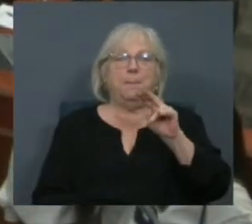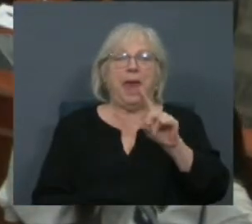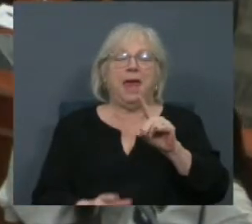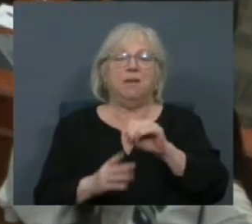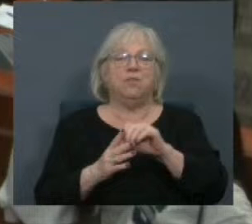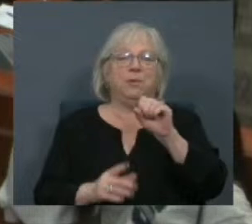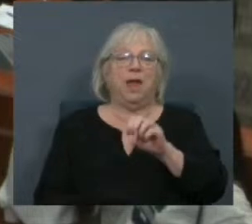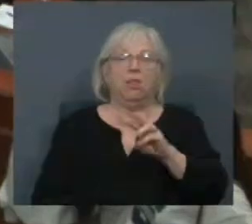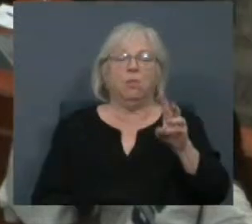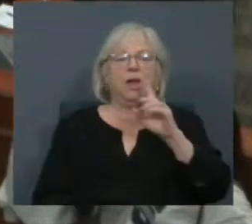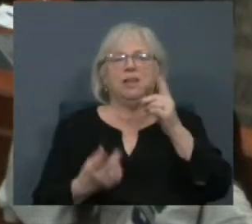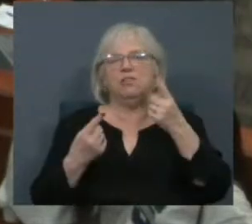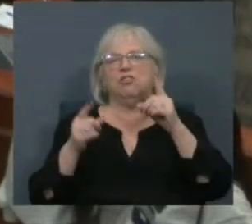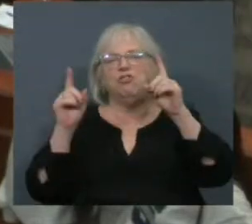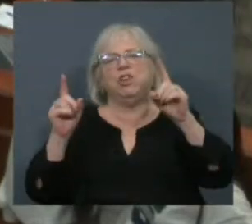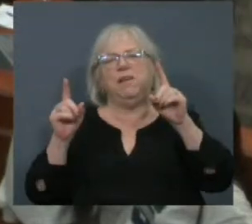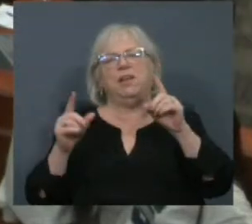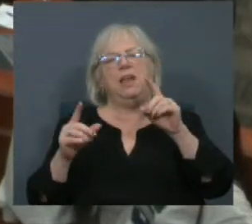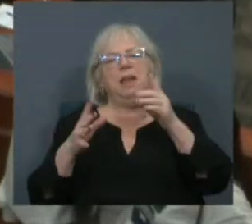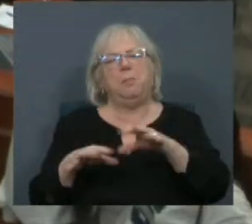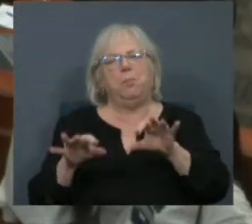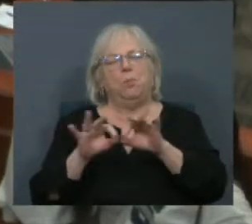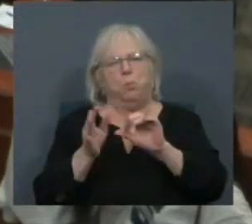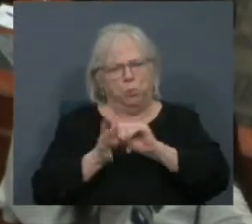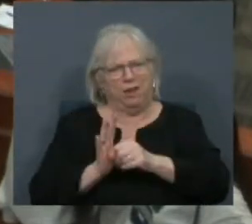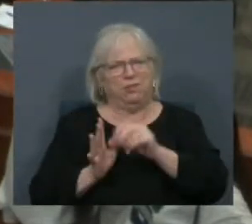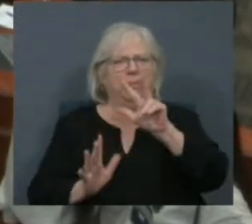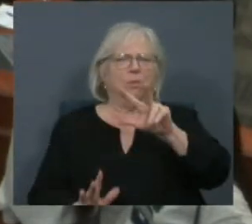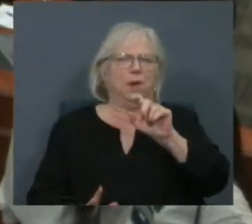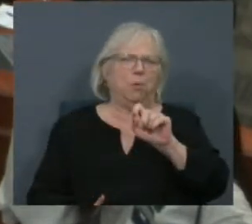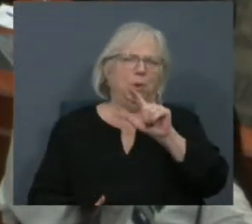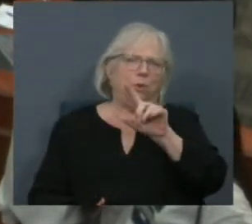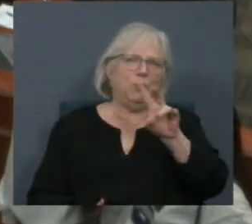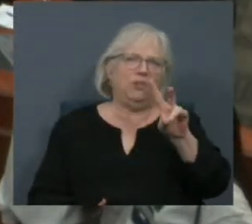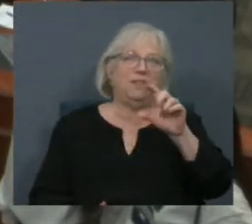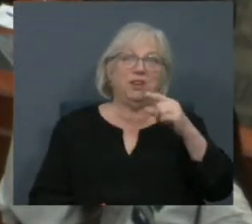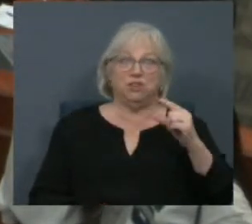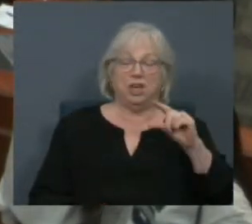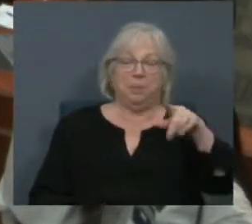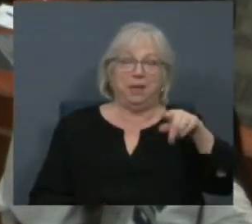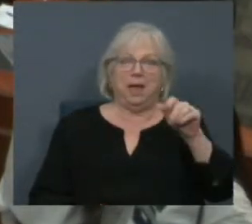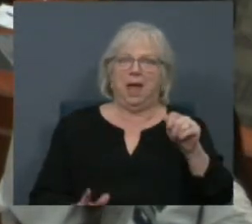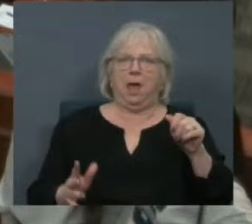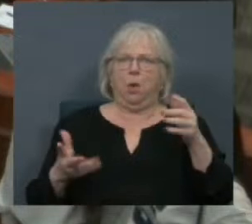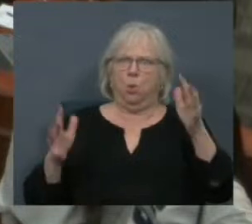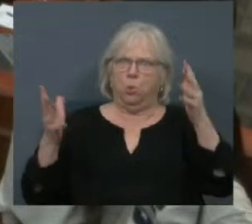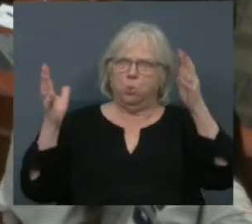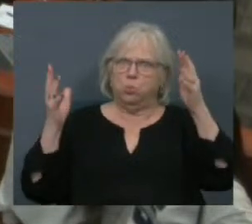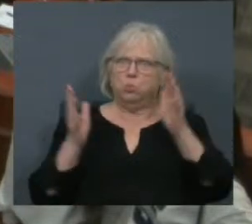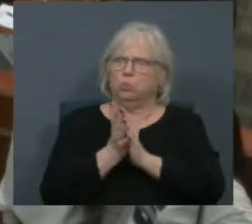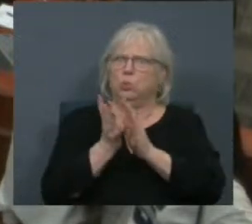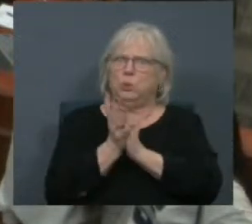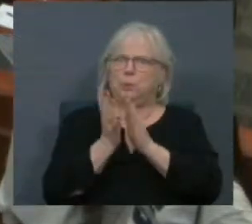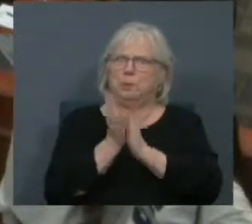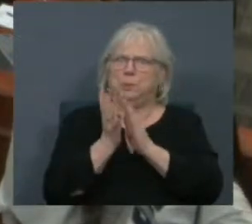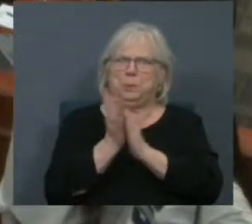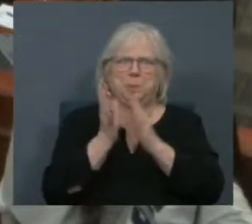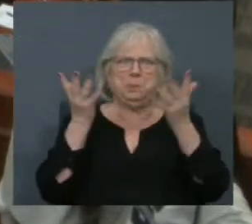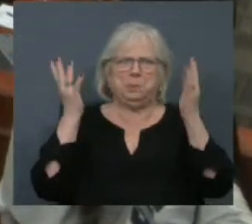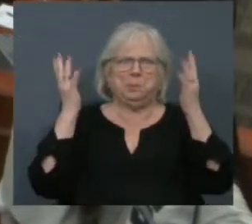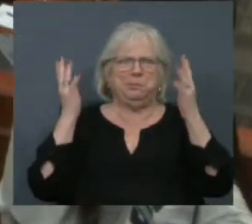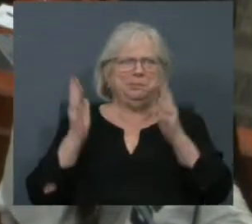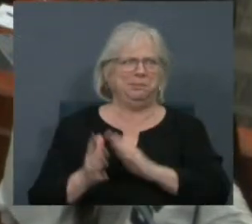Southwest has achieved an impressive 3.27 GPA. Let's give them a round of applause for that.